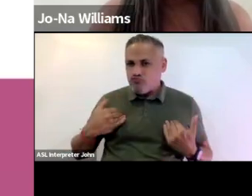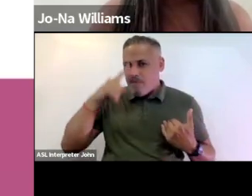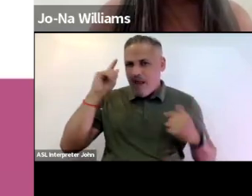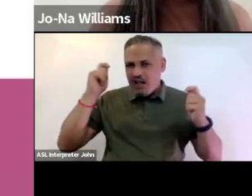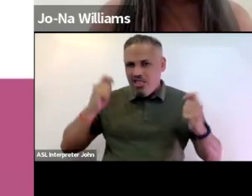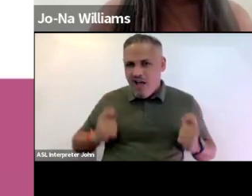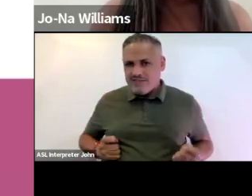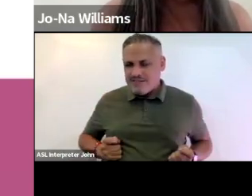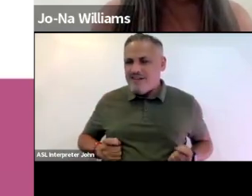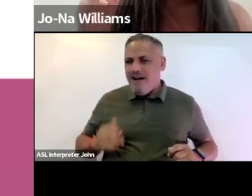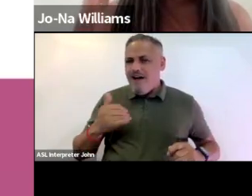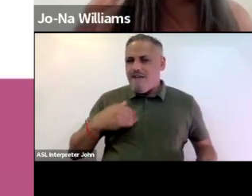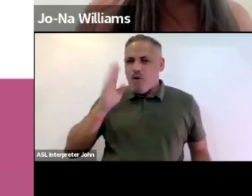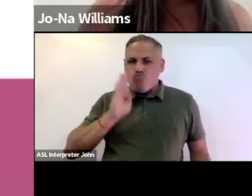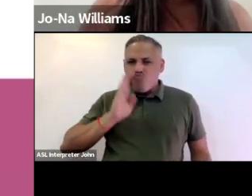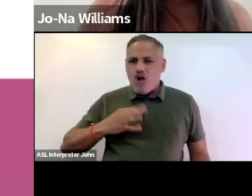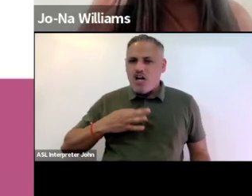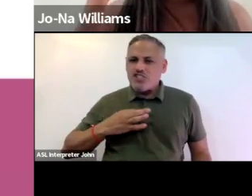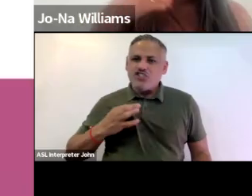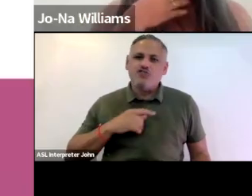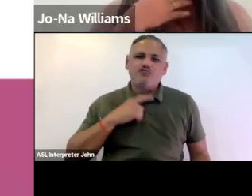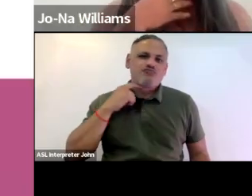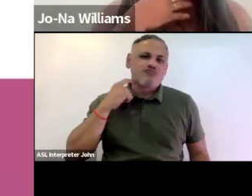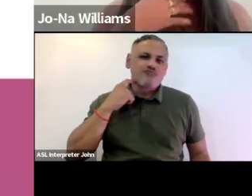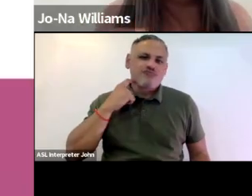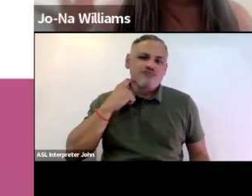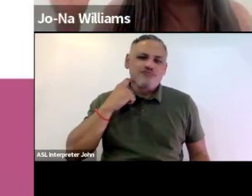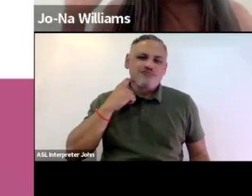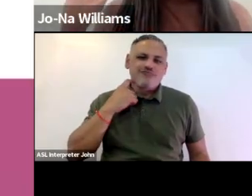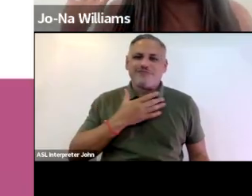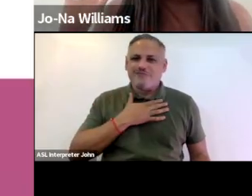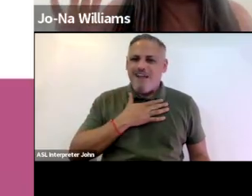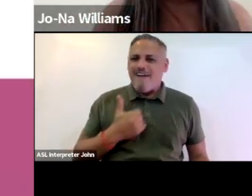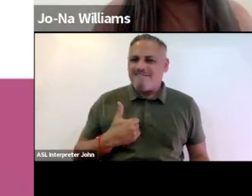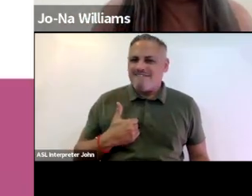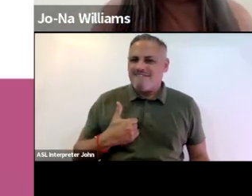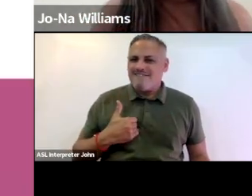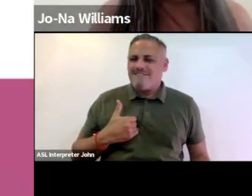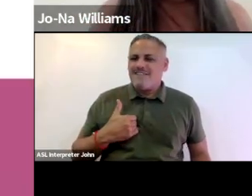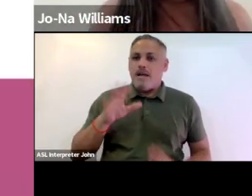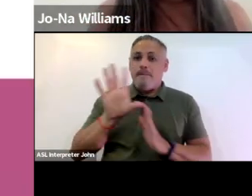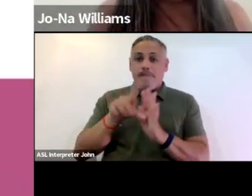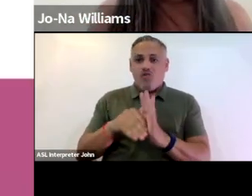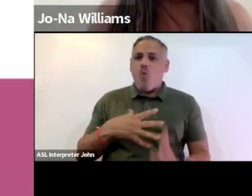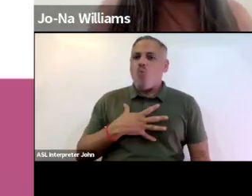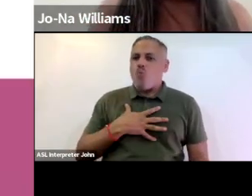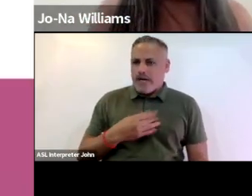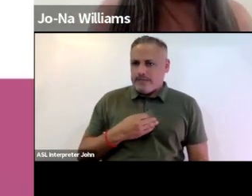locks. I'm wearing a brown shirt that comes up over my neck, and I'm on a white